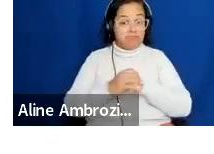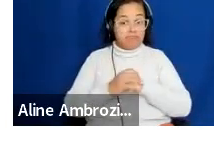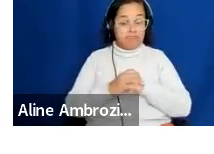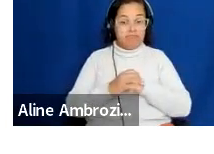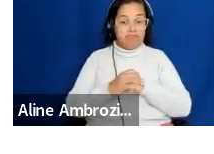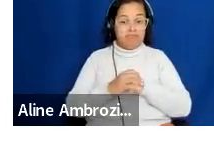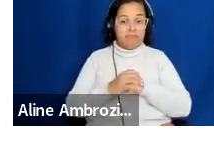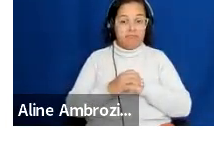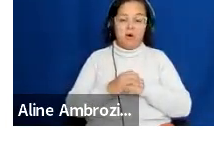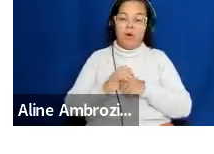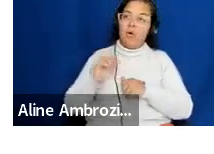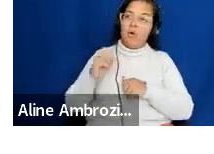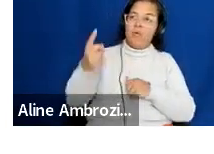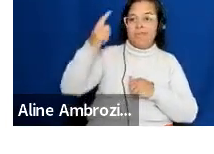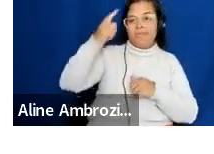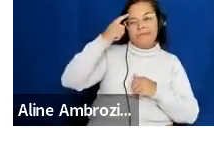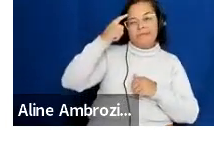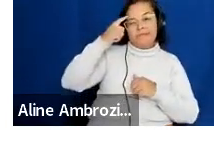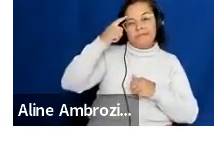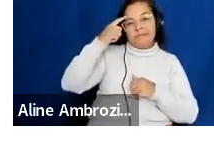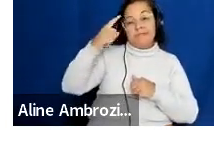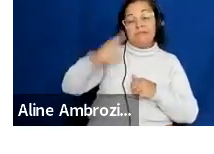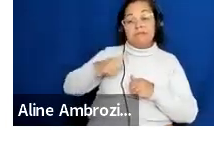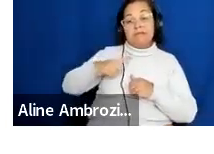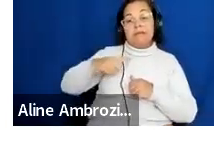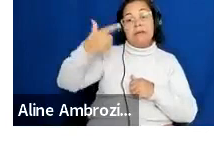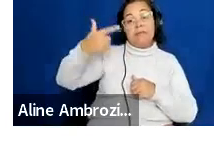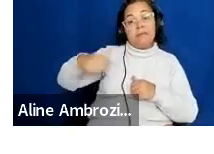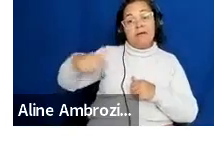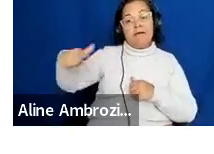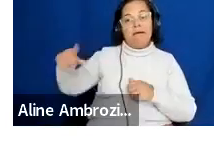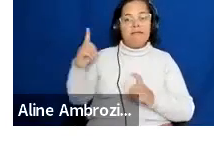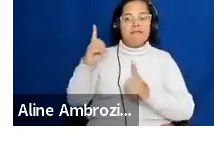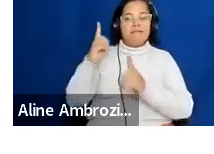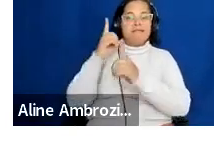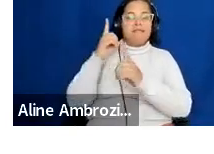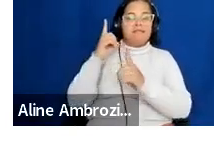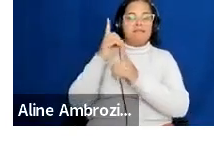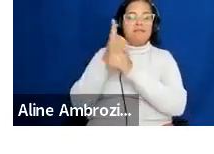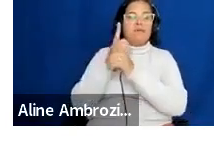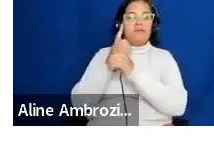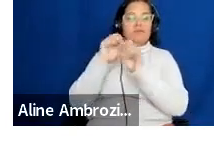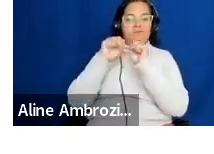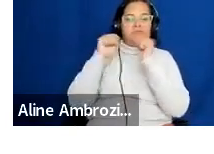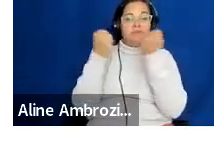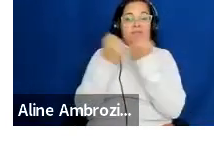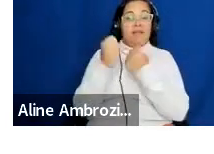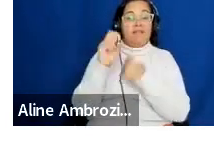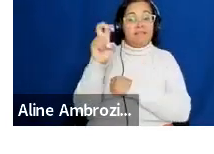seminars, if you prefer, we could leave the question of